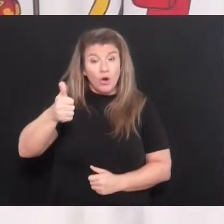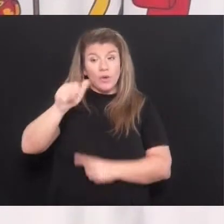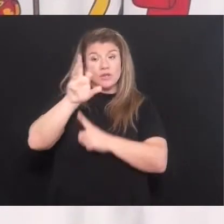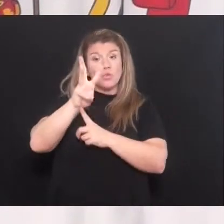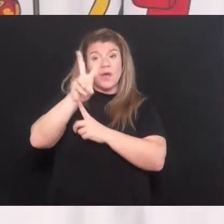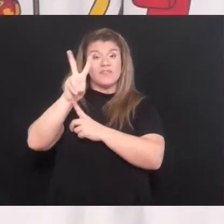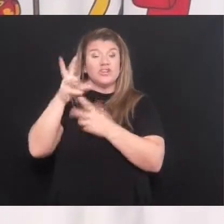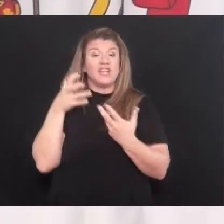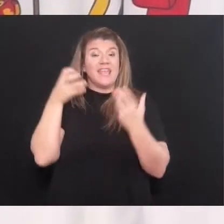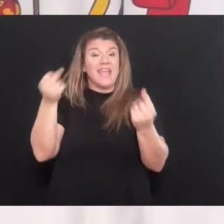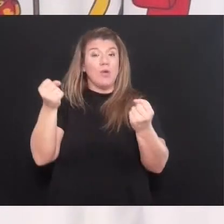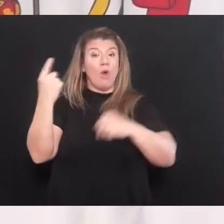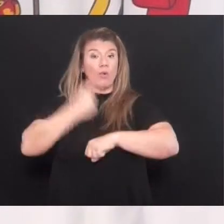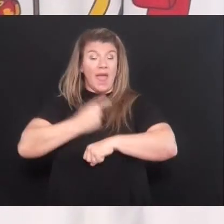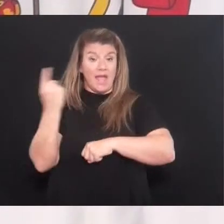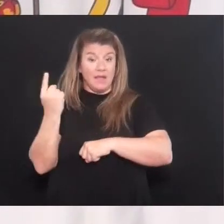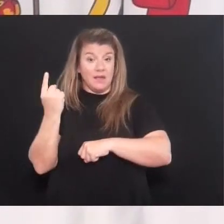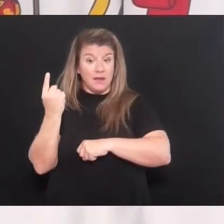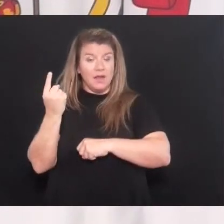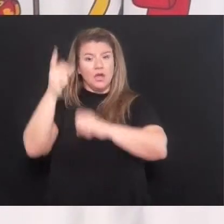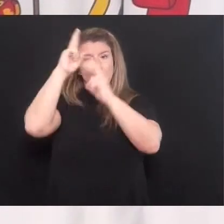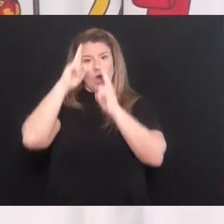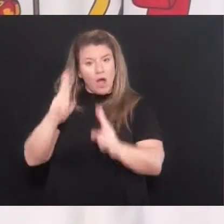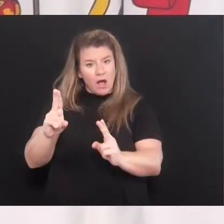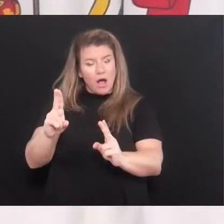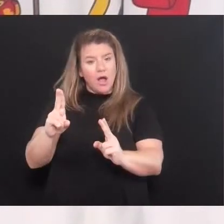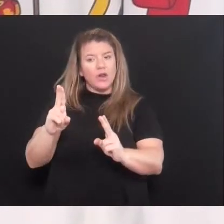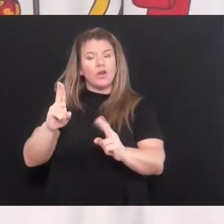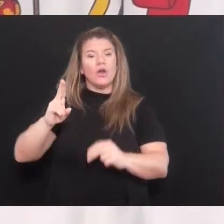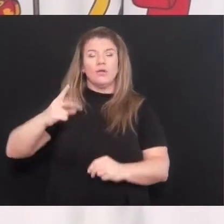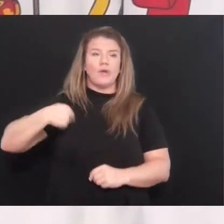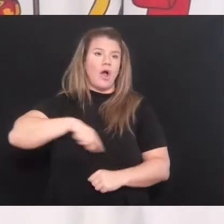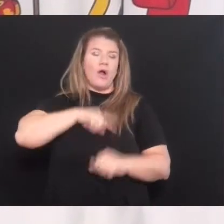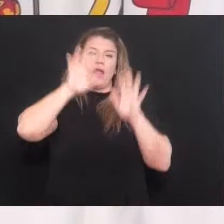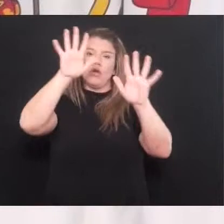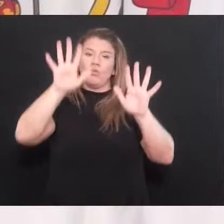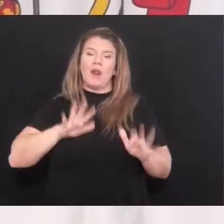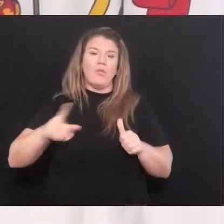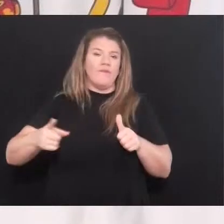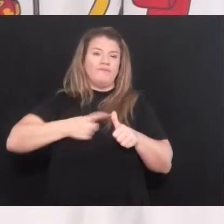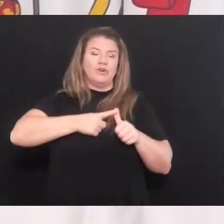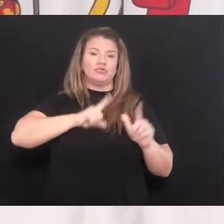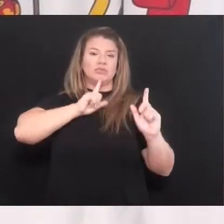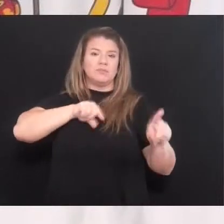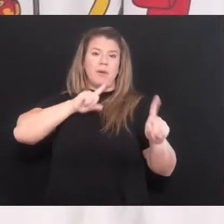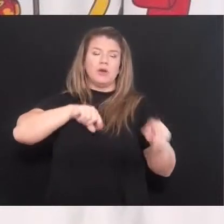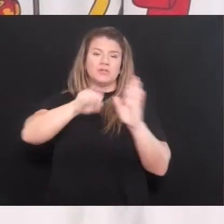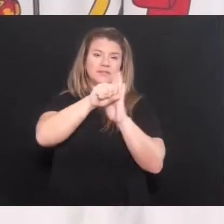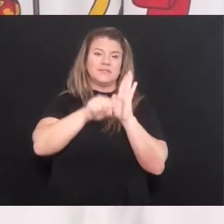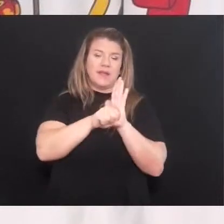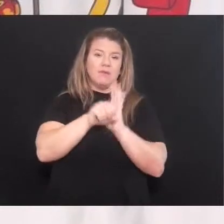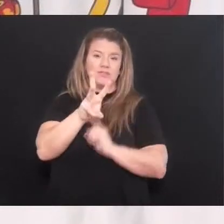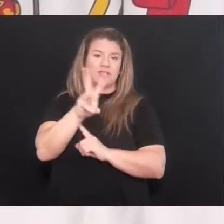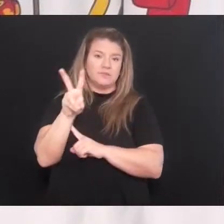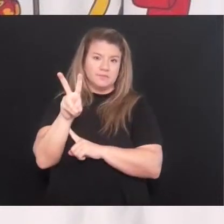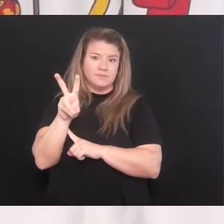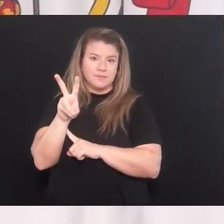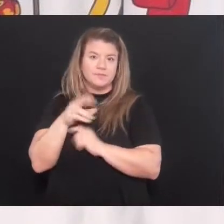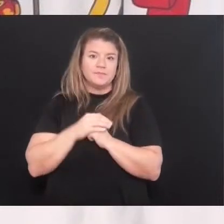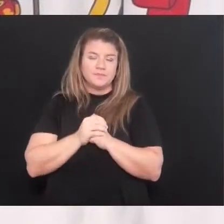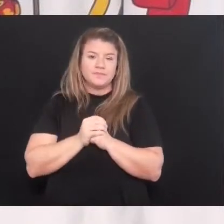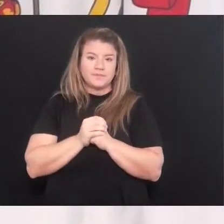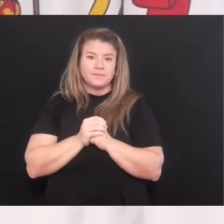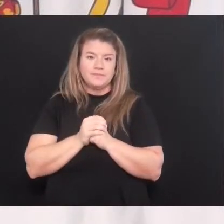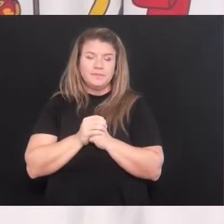Virginia Heroes Day to honor our incredible first responders in the state of West Virginia. You